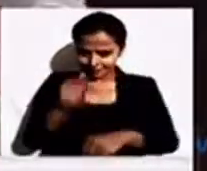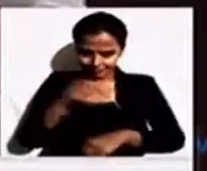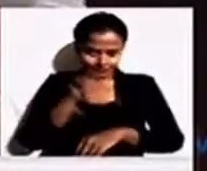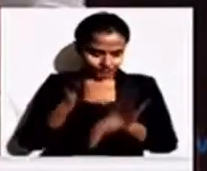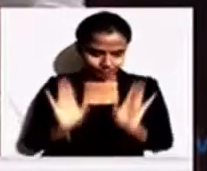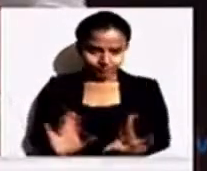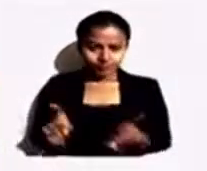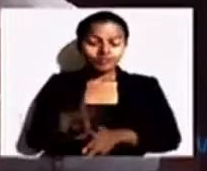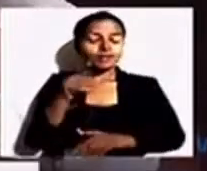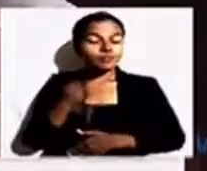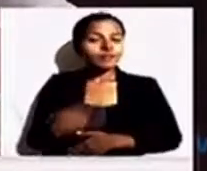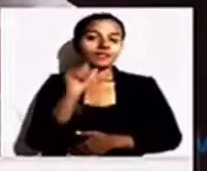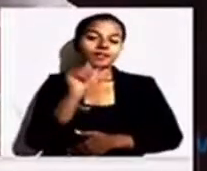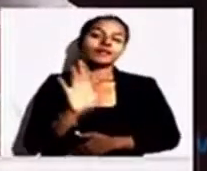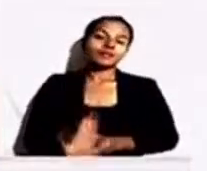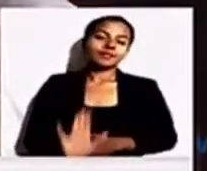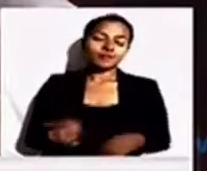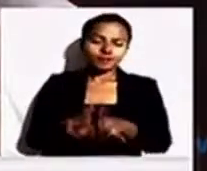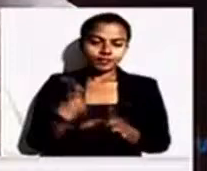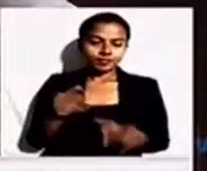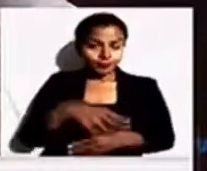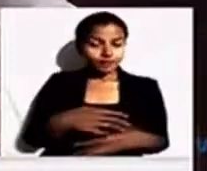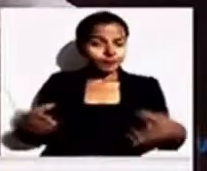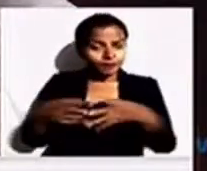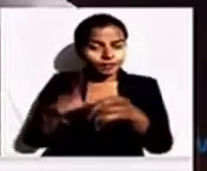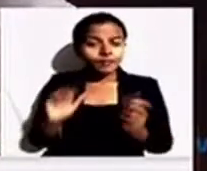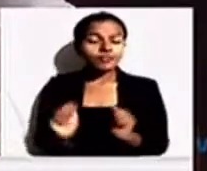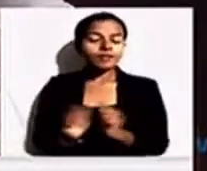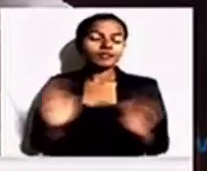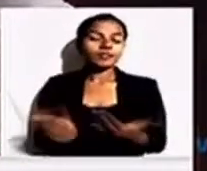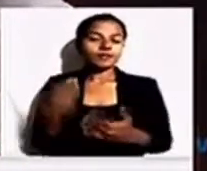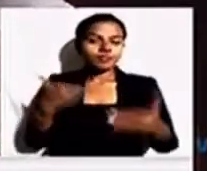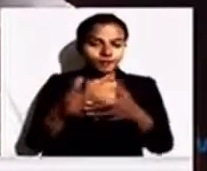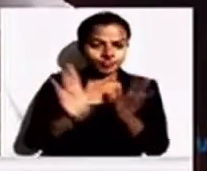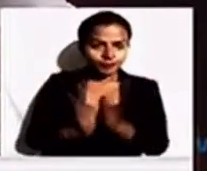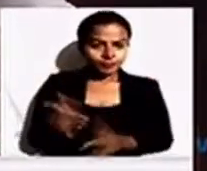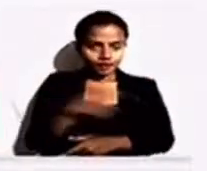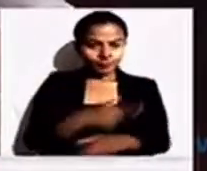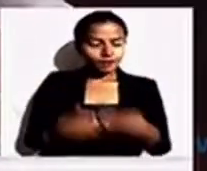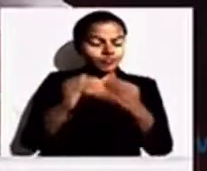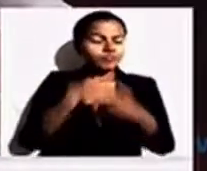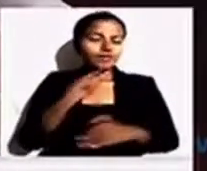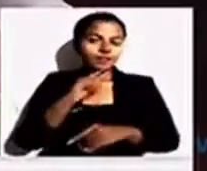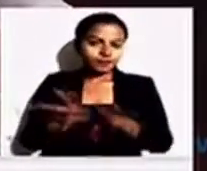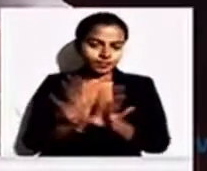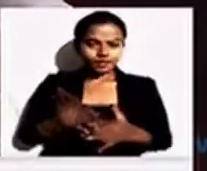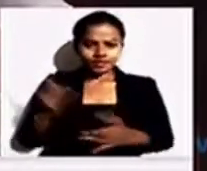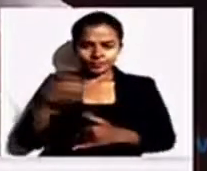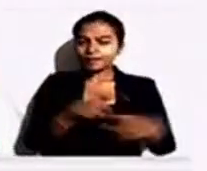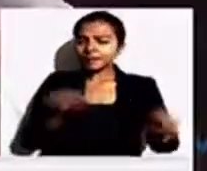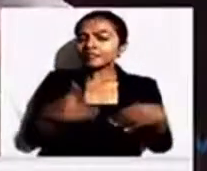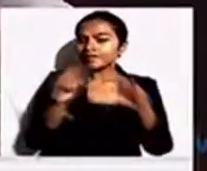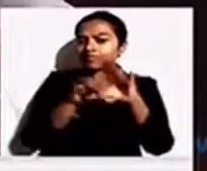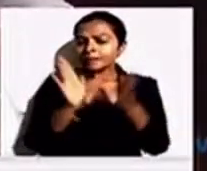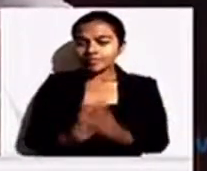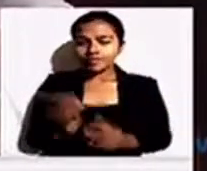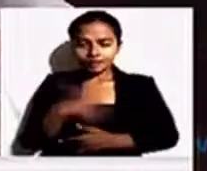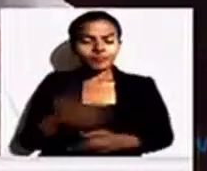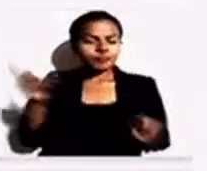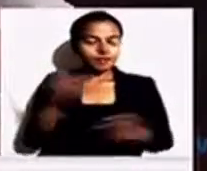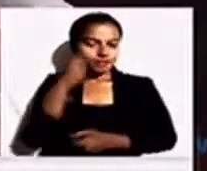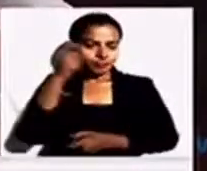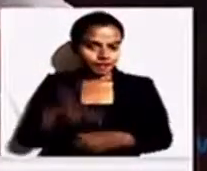is why the cluster was formed, ultimately leading to the unrest. There is no room to commit a wave of murders in the country.